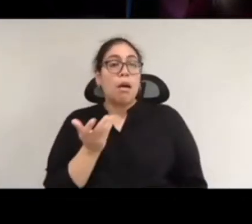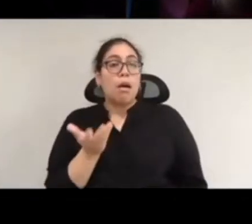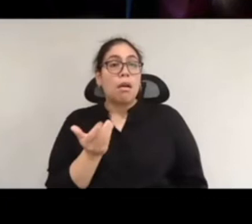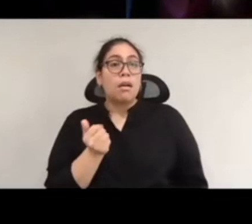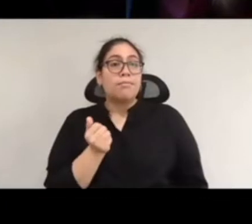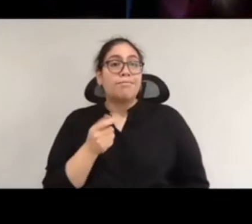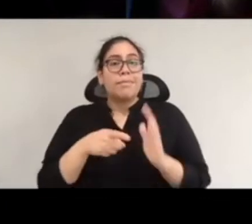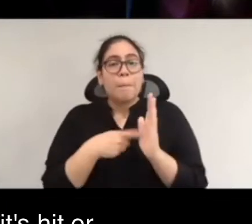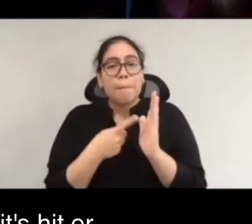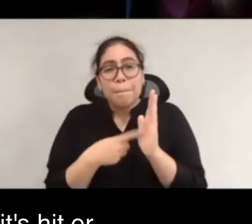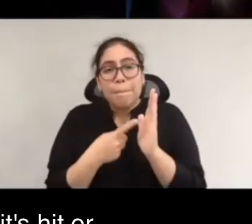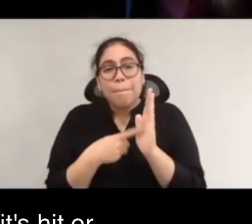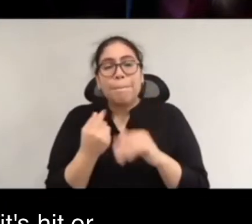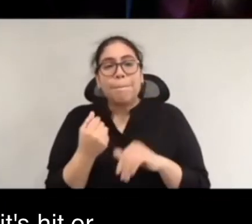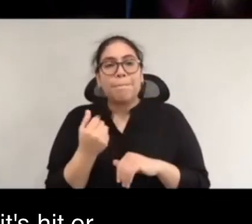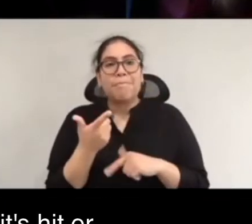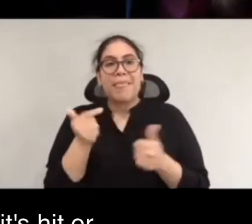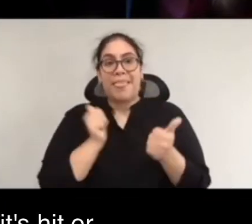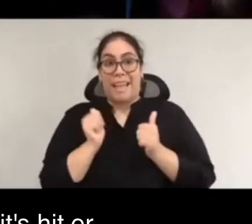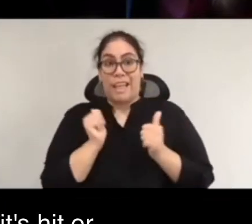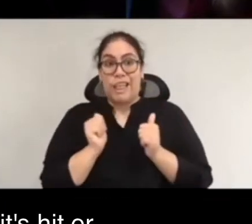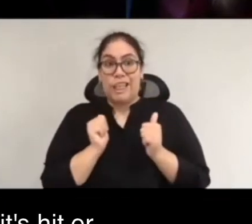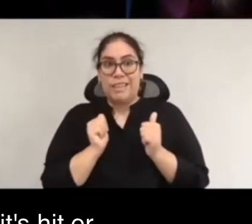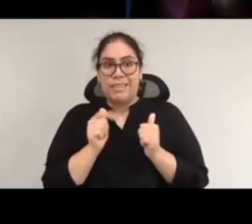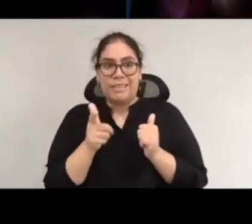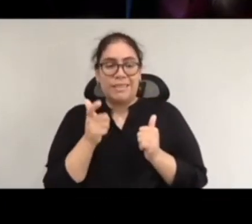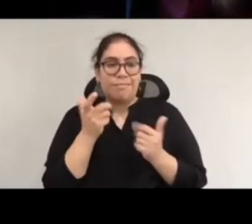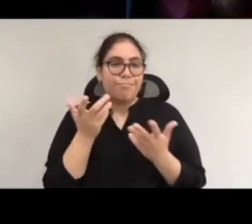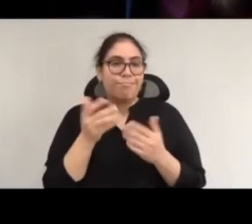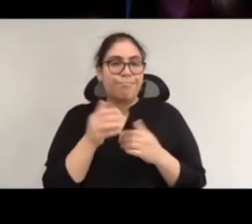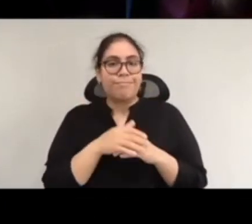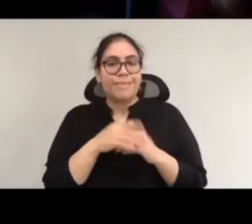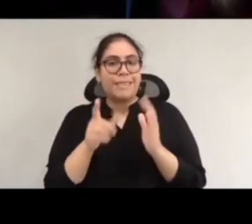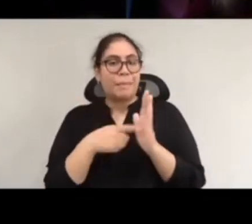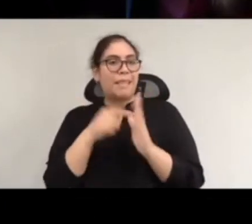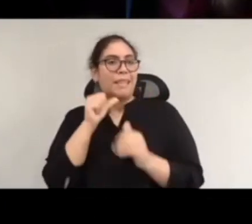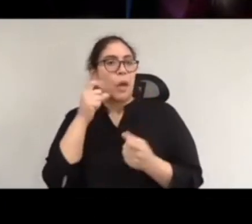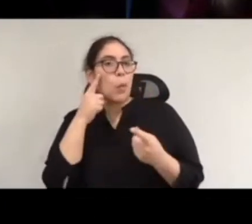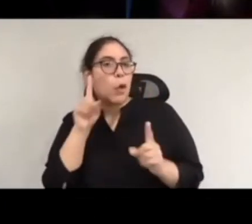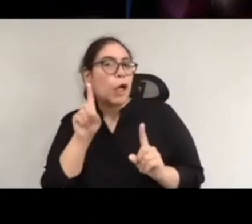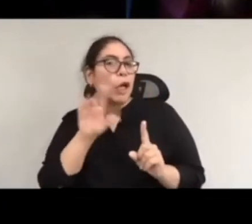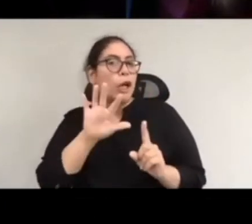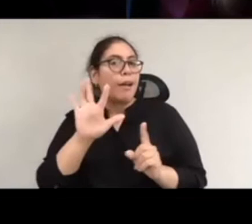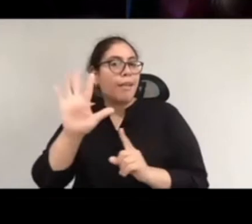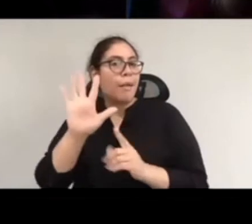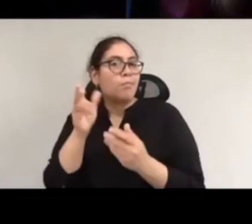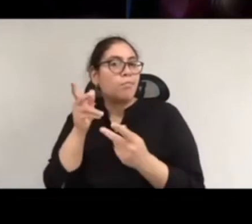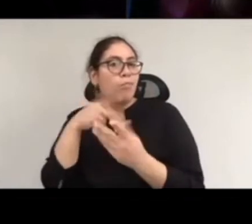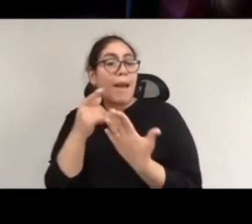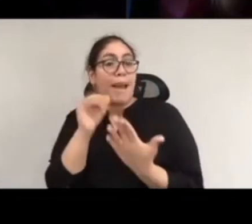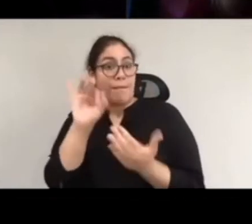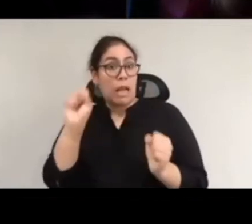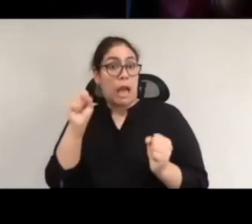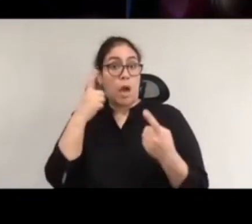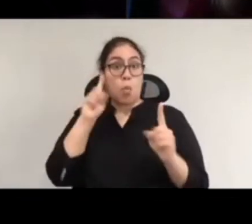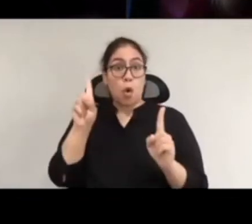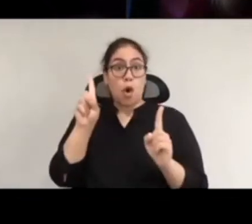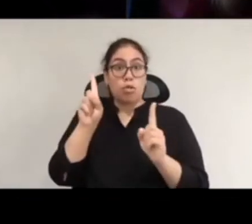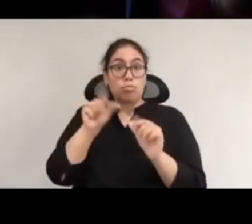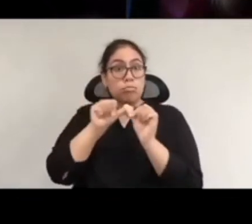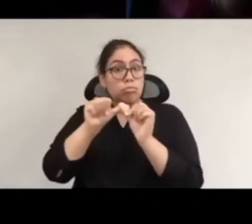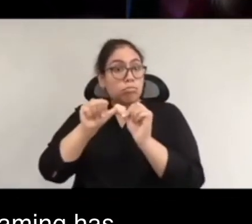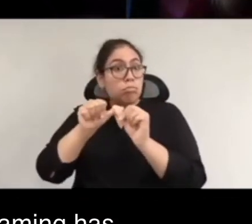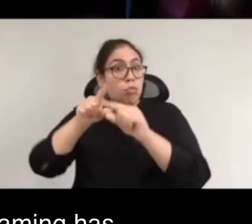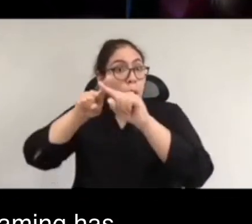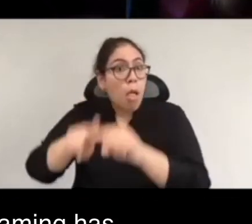sometimes with the theater, a lot of times it's hit or miss whether it'll work. And I think if they were to get, if you could get it to work all the time, that'd be the ideal